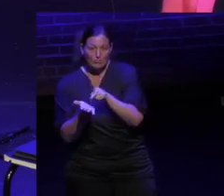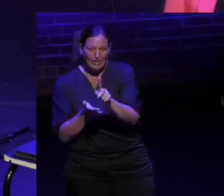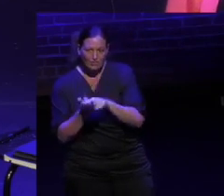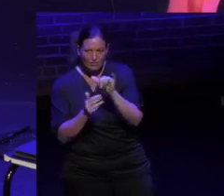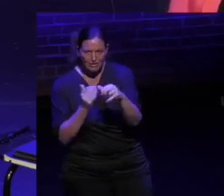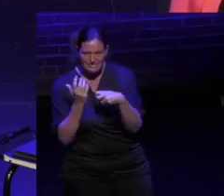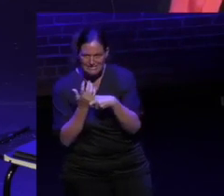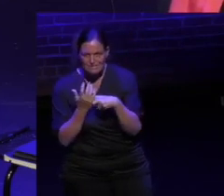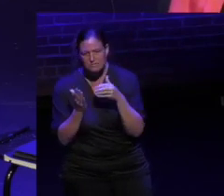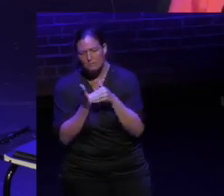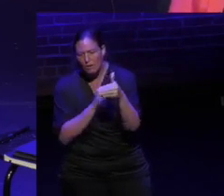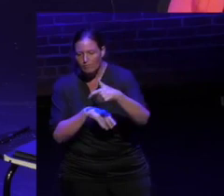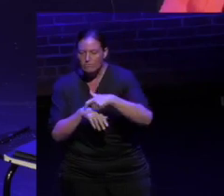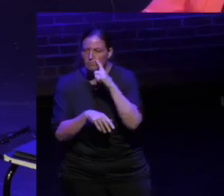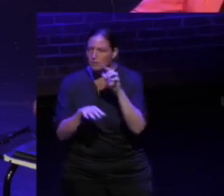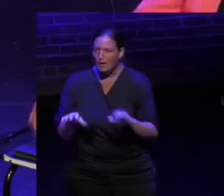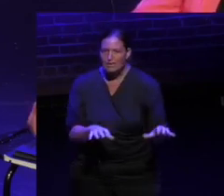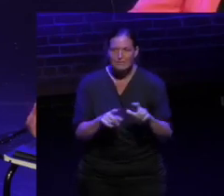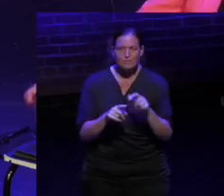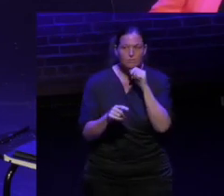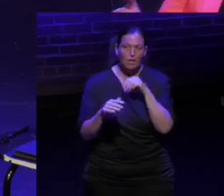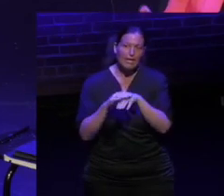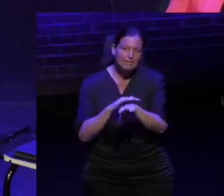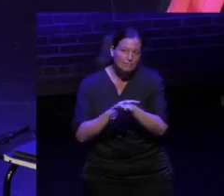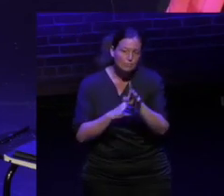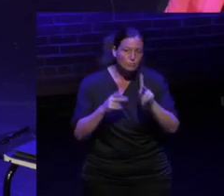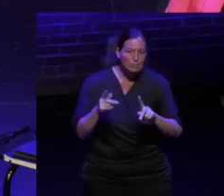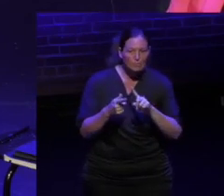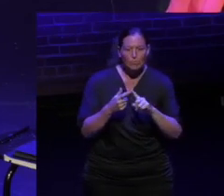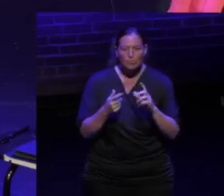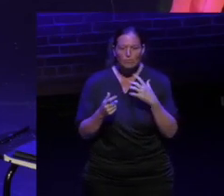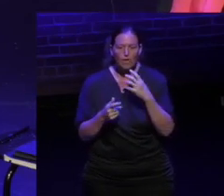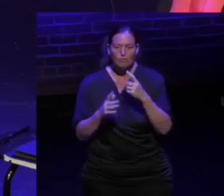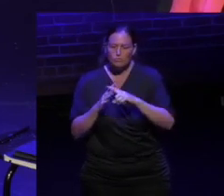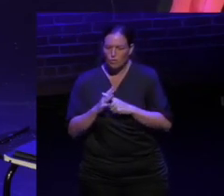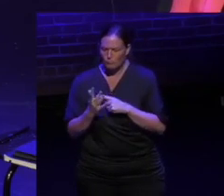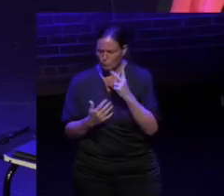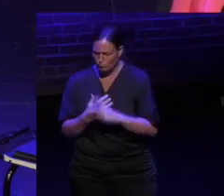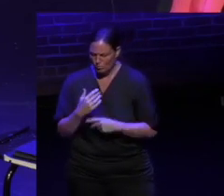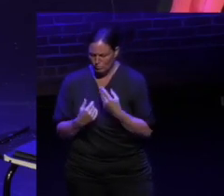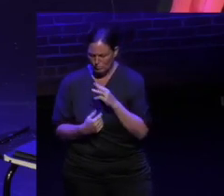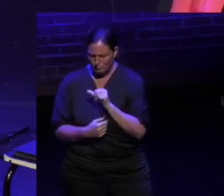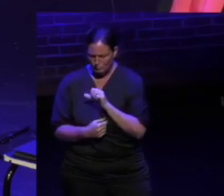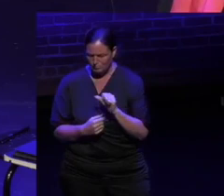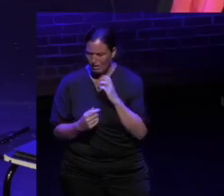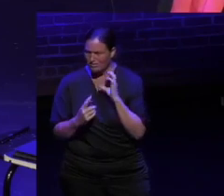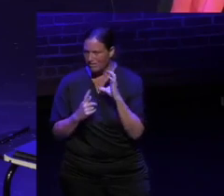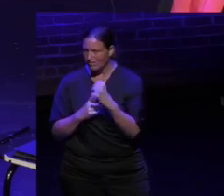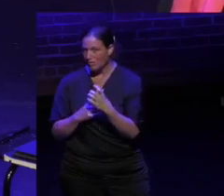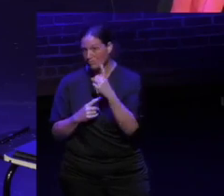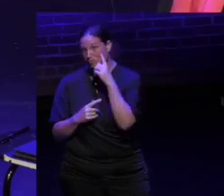oftentimes these activities are not accessible to people. That was a pilot program that was done at the Mass Cultural Council. I'd like to see